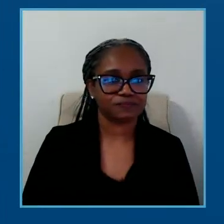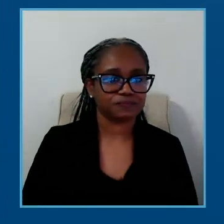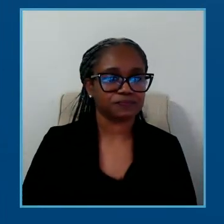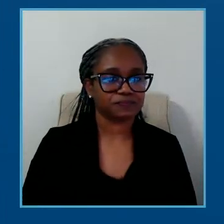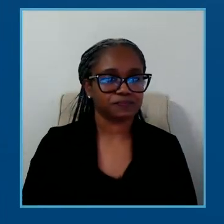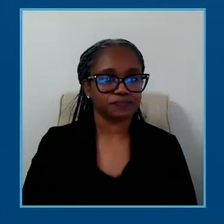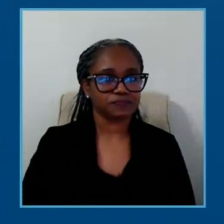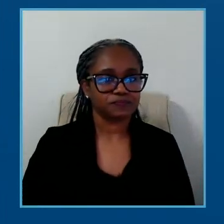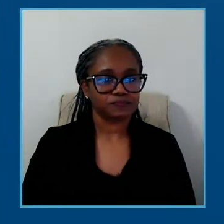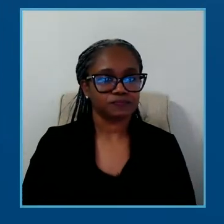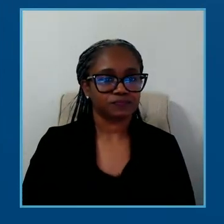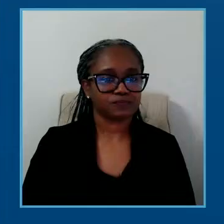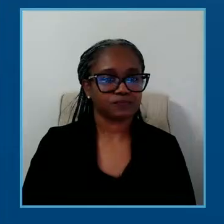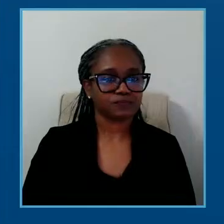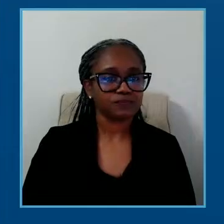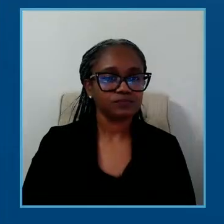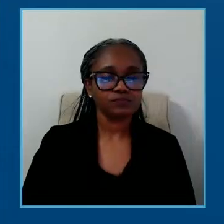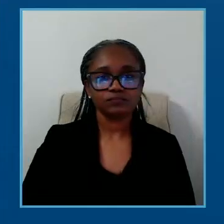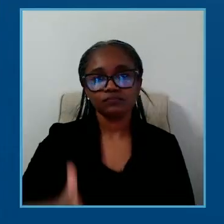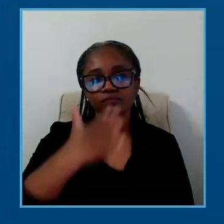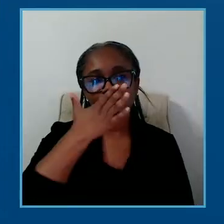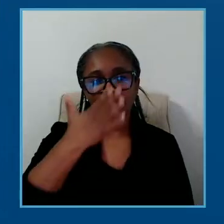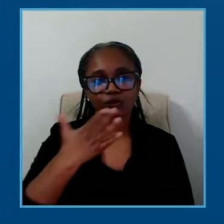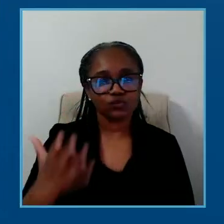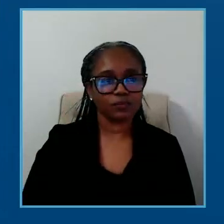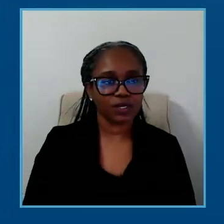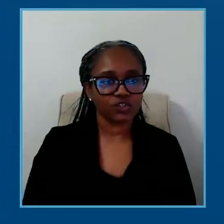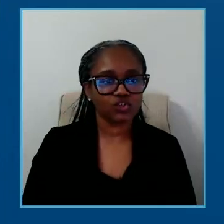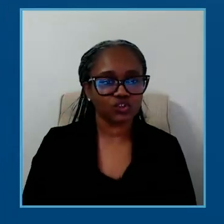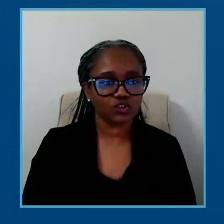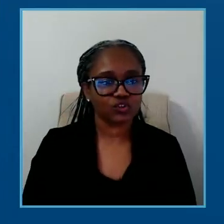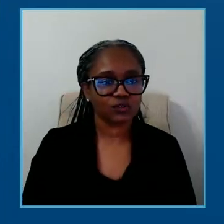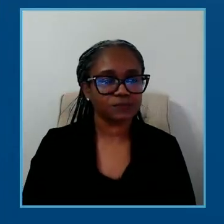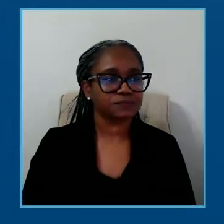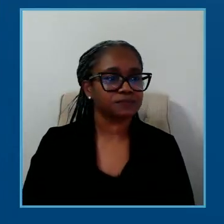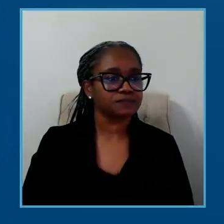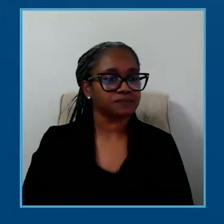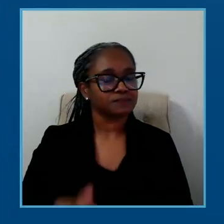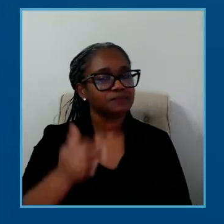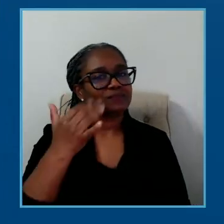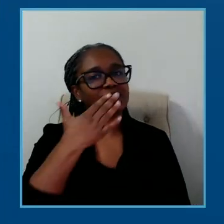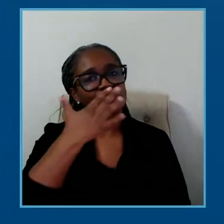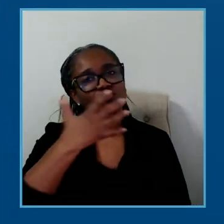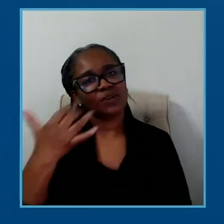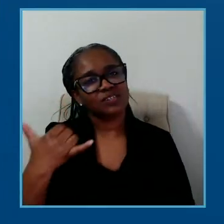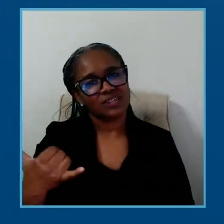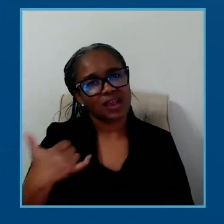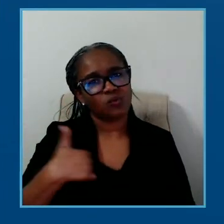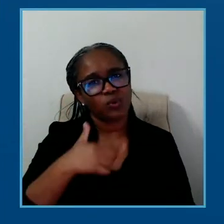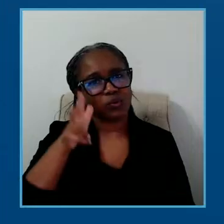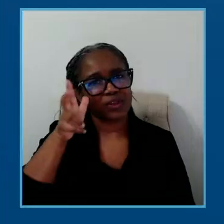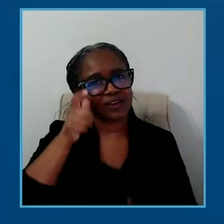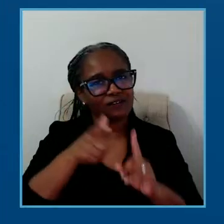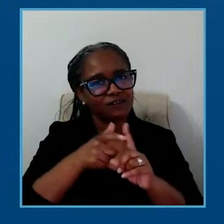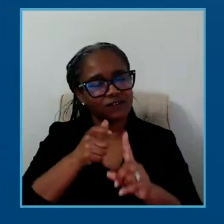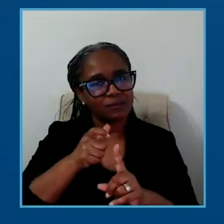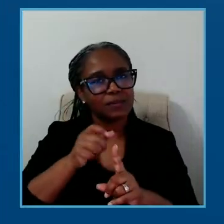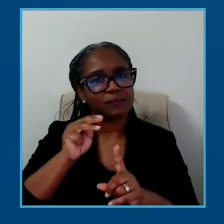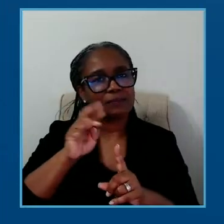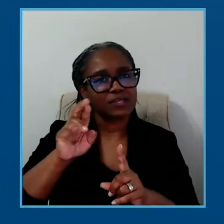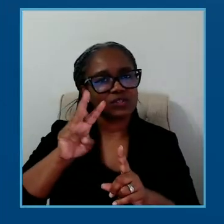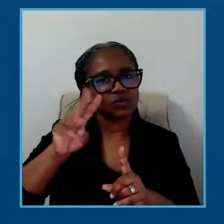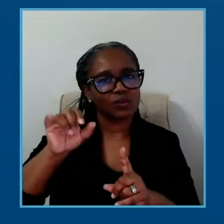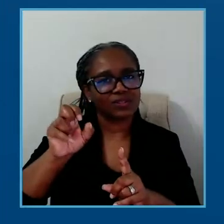Thank you very much. Now we'll seek to hear from Mr. Wilson. He's representing Vice Chair David